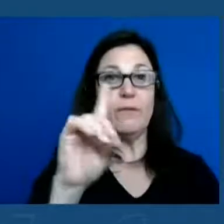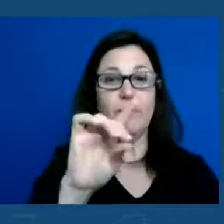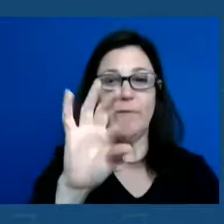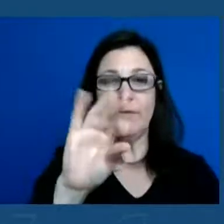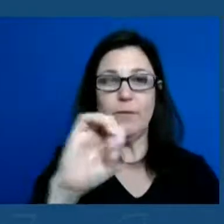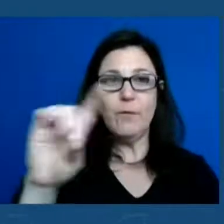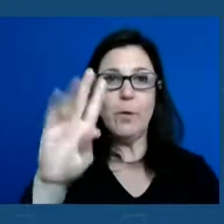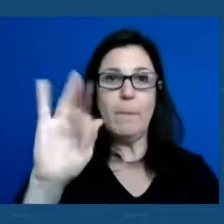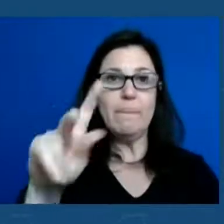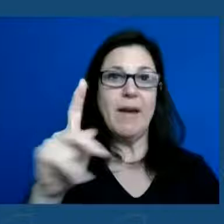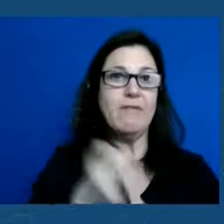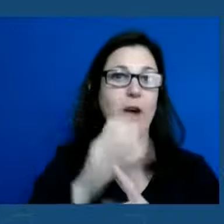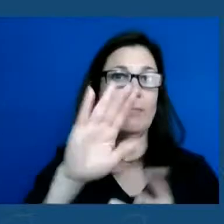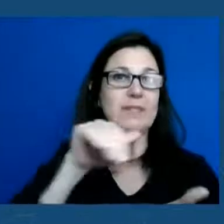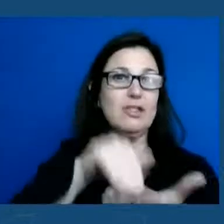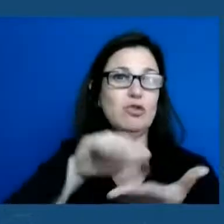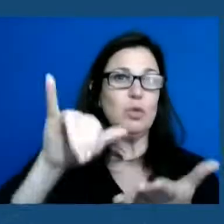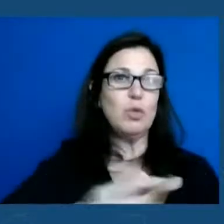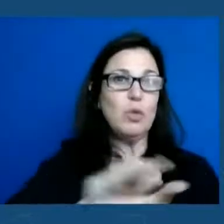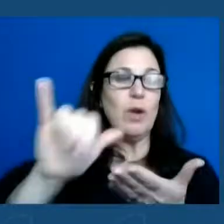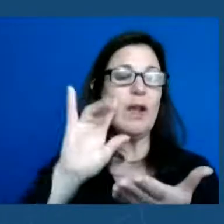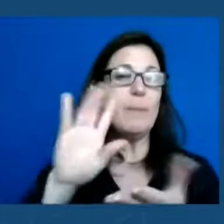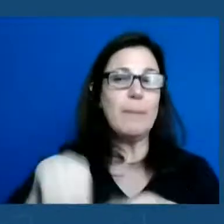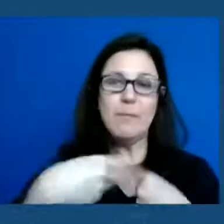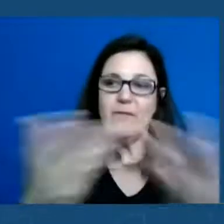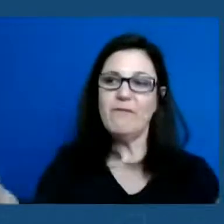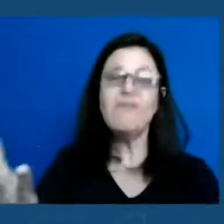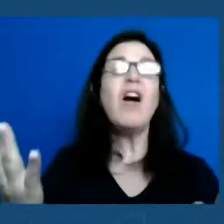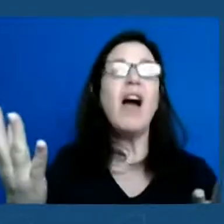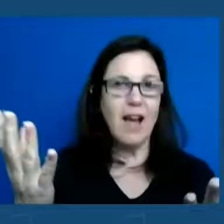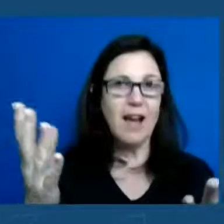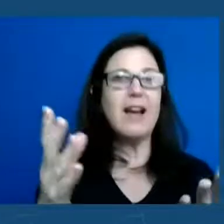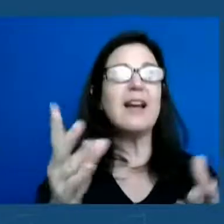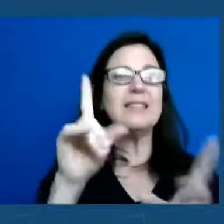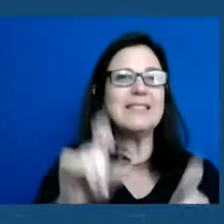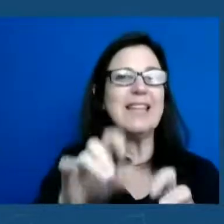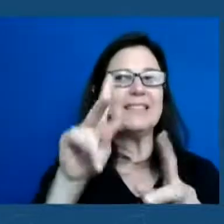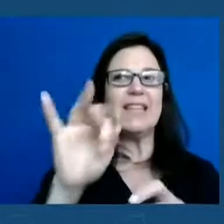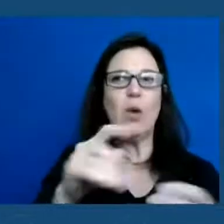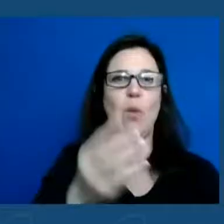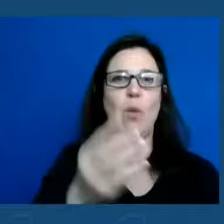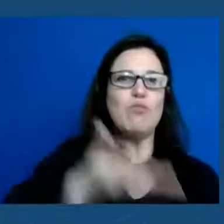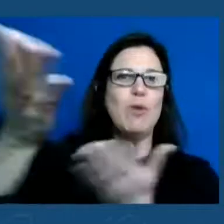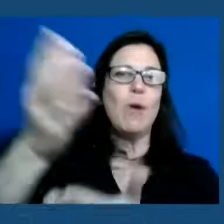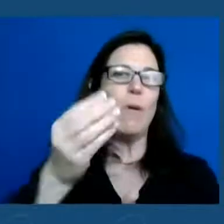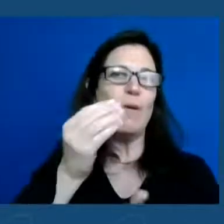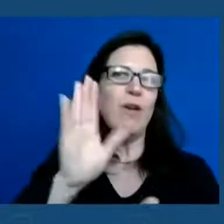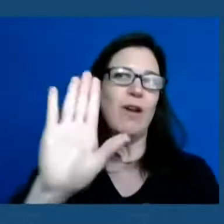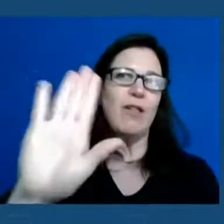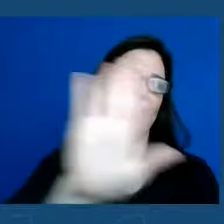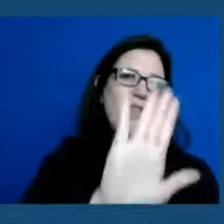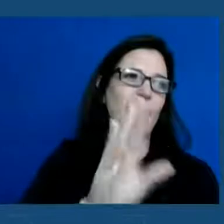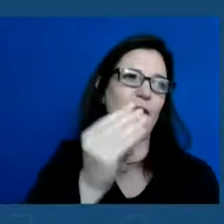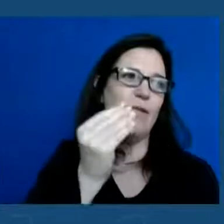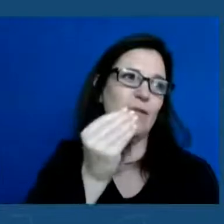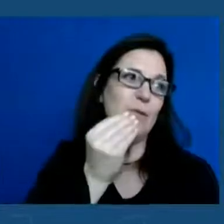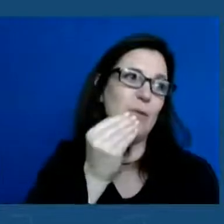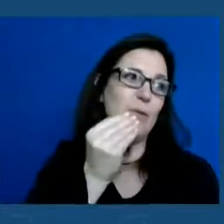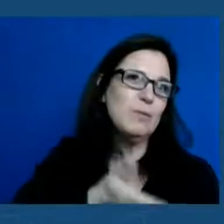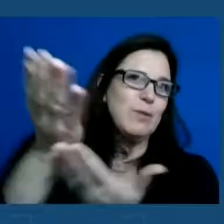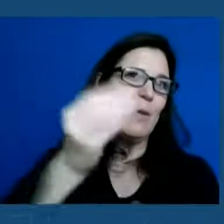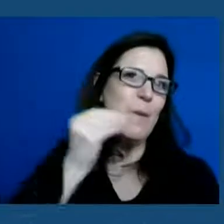made thousands of families have test kits available when food is delivered to their homes. Just common sense approaches, especially for our